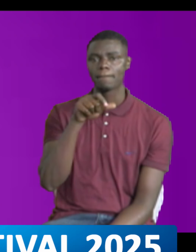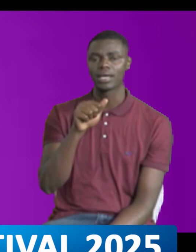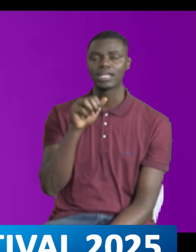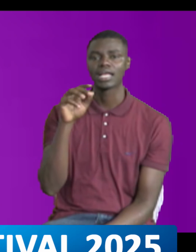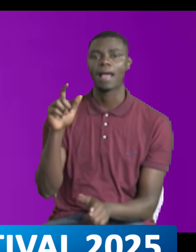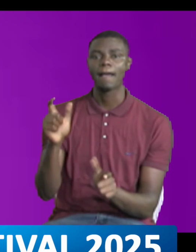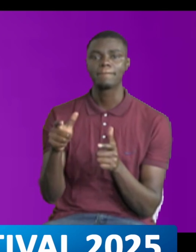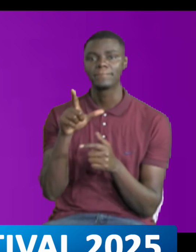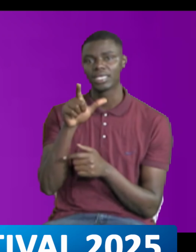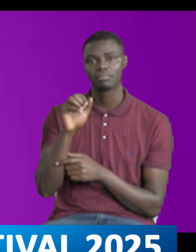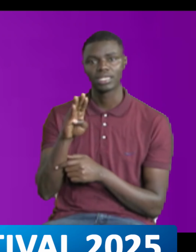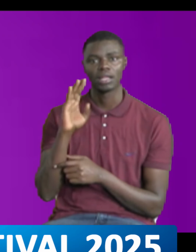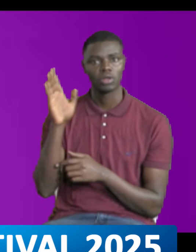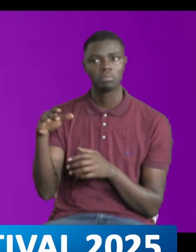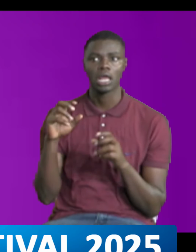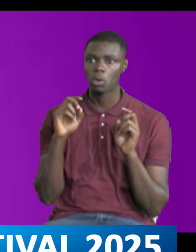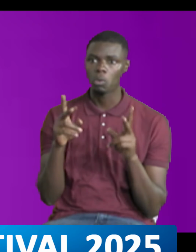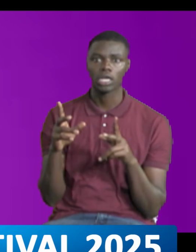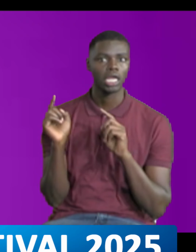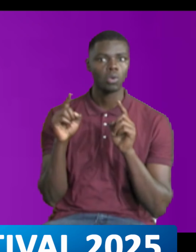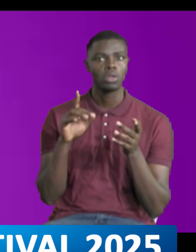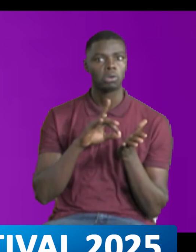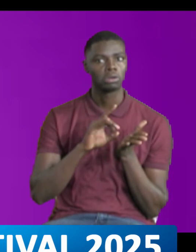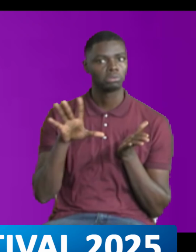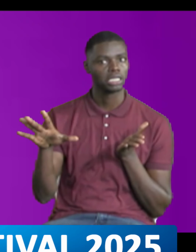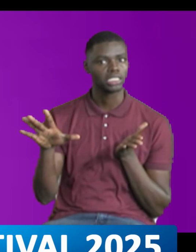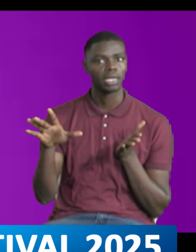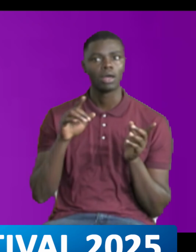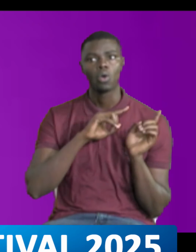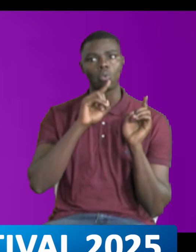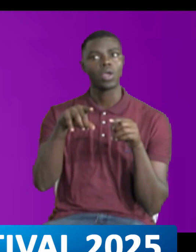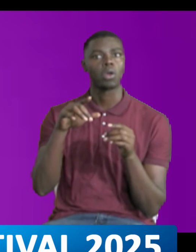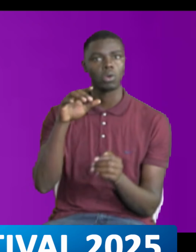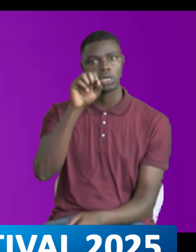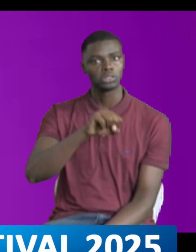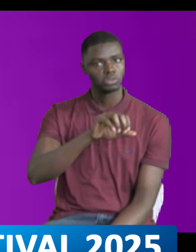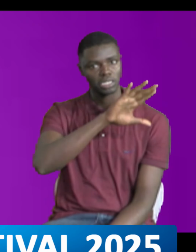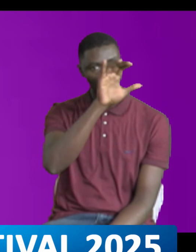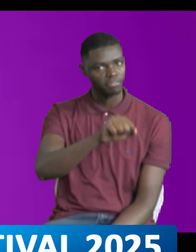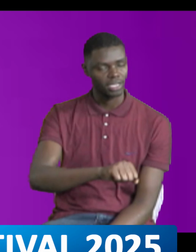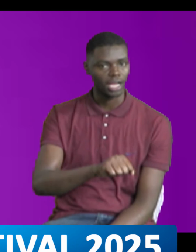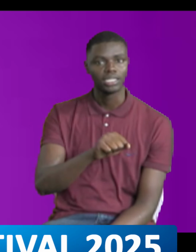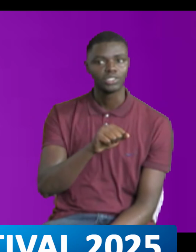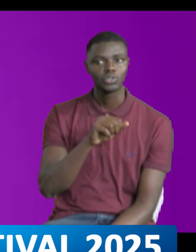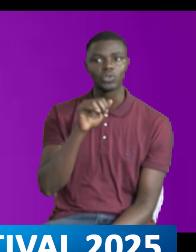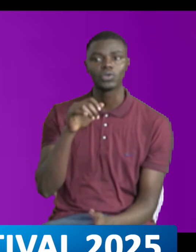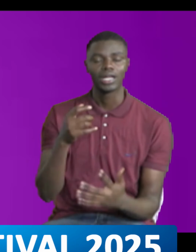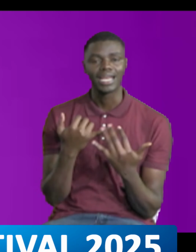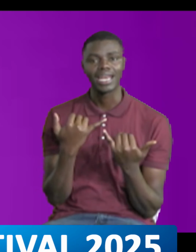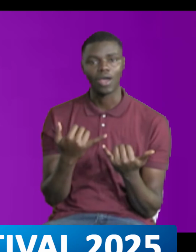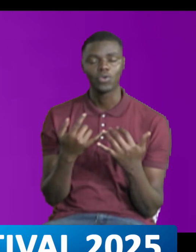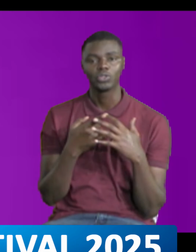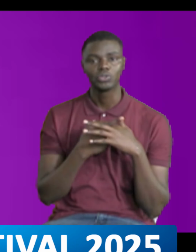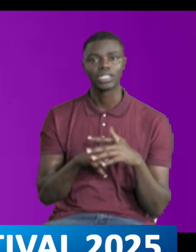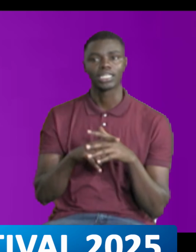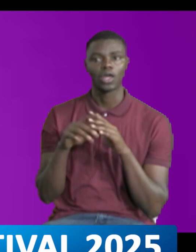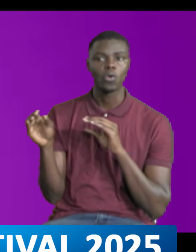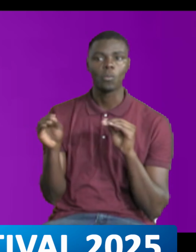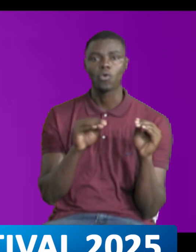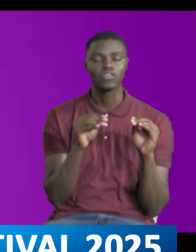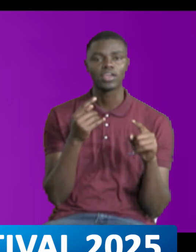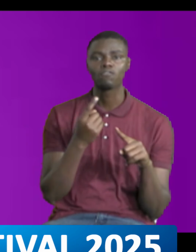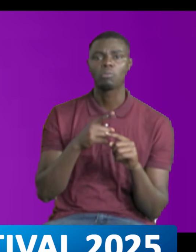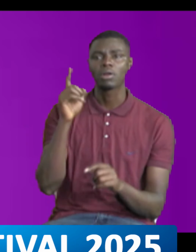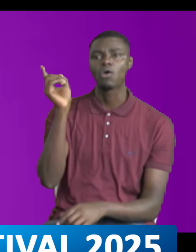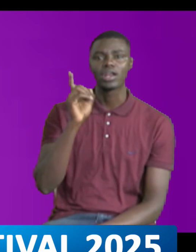like, okay, we're going to Dar es Salaam, all right? We are going to Johannesburg. Yeah. So that now you start moving the anthem out